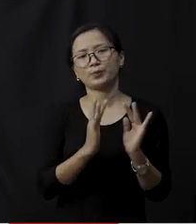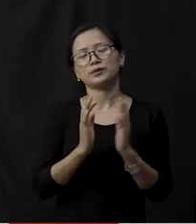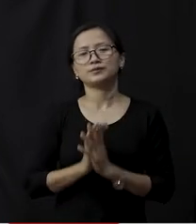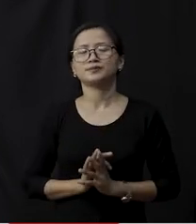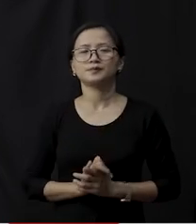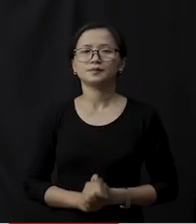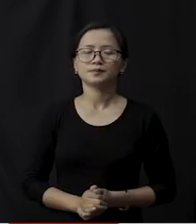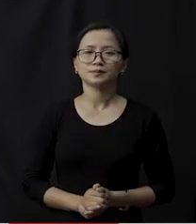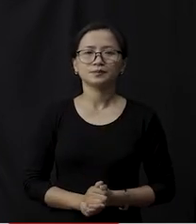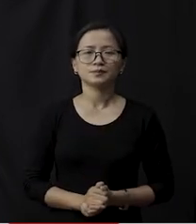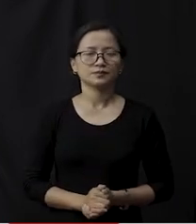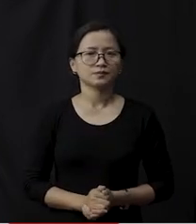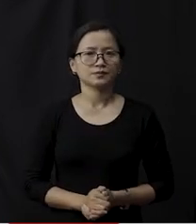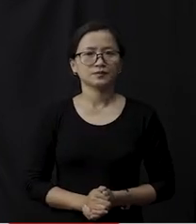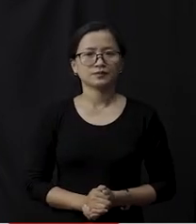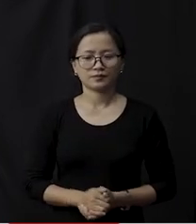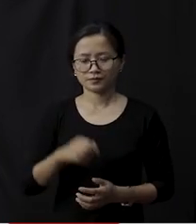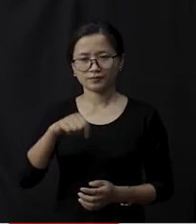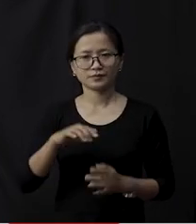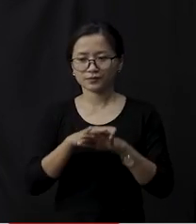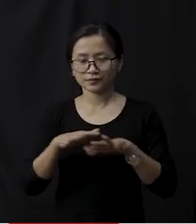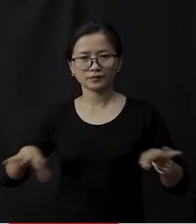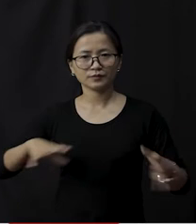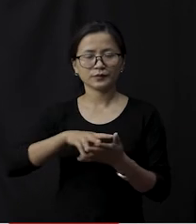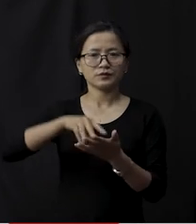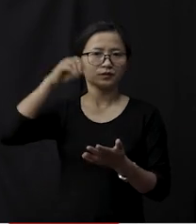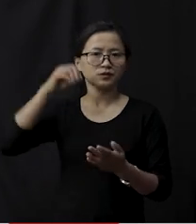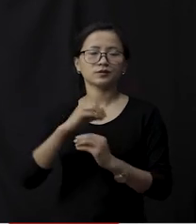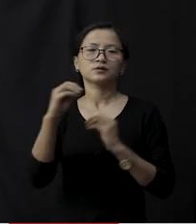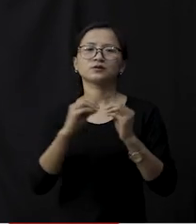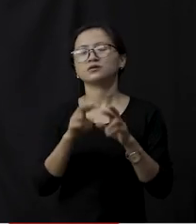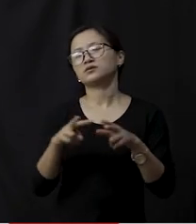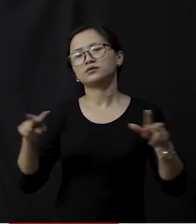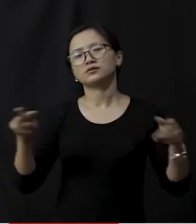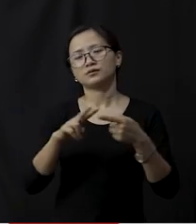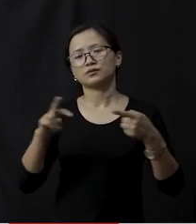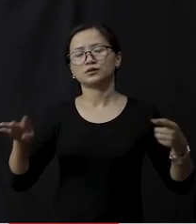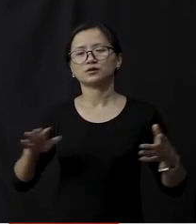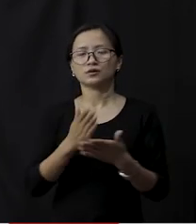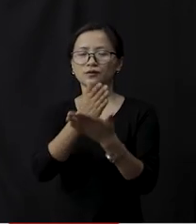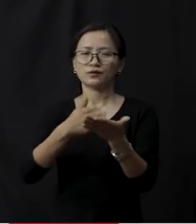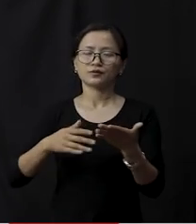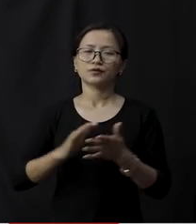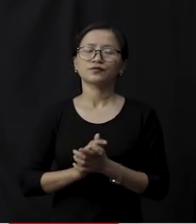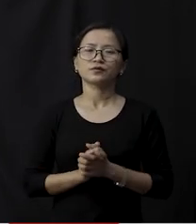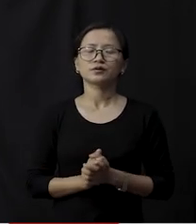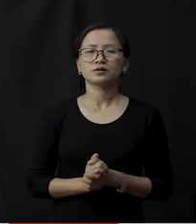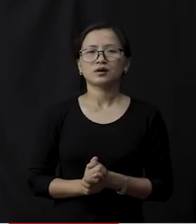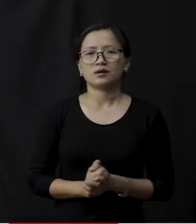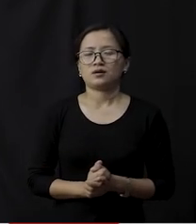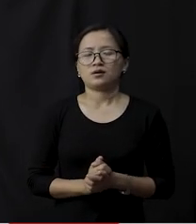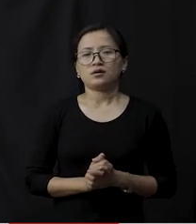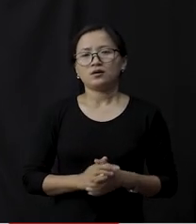Okay? So, now, students, we have learned about the different parts of the plant. We have learned about